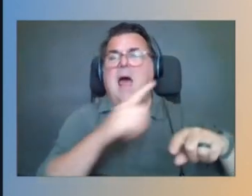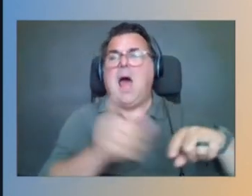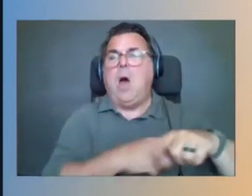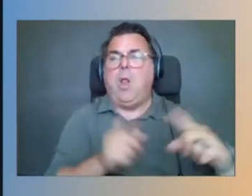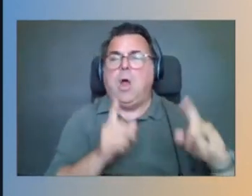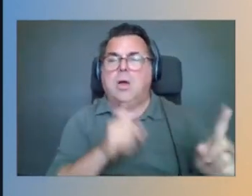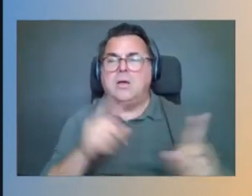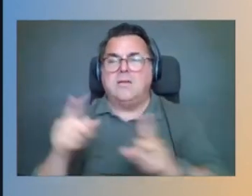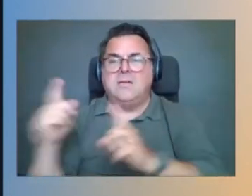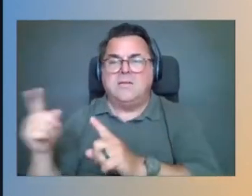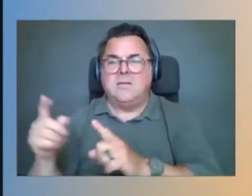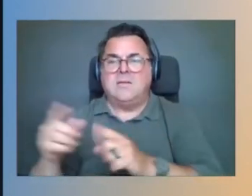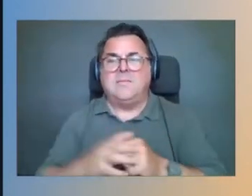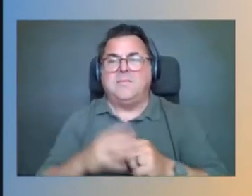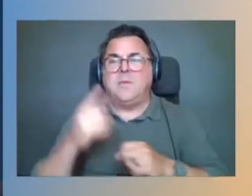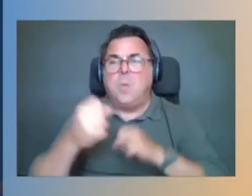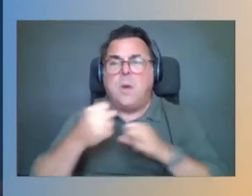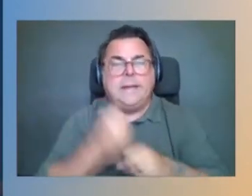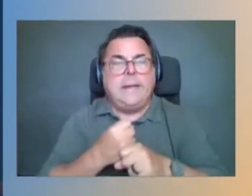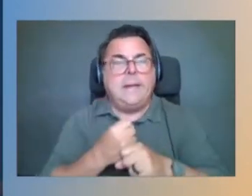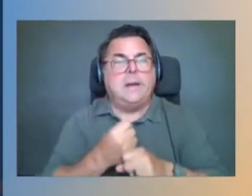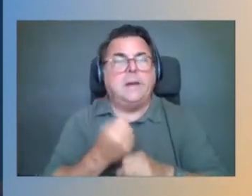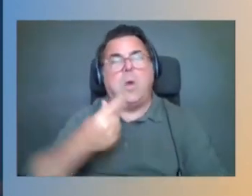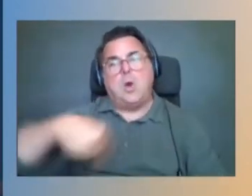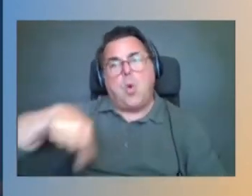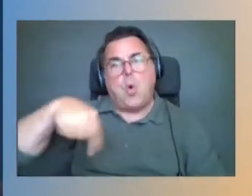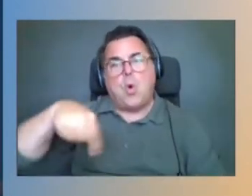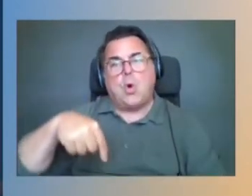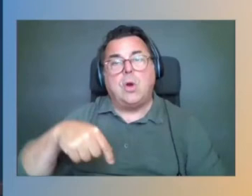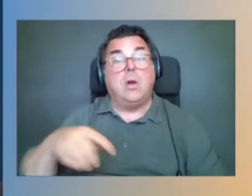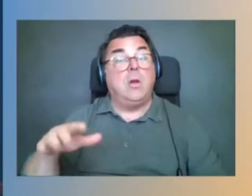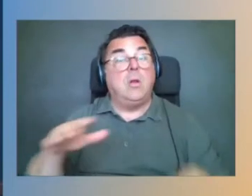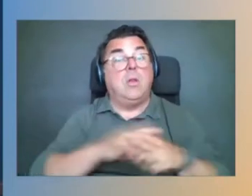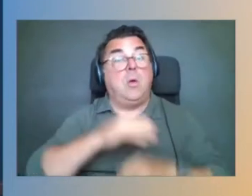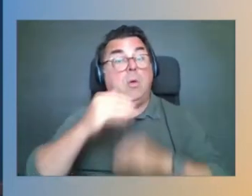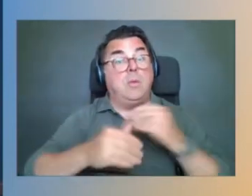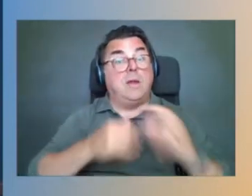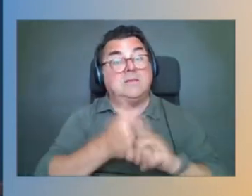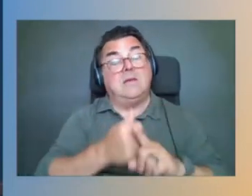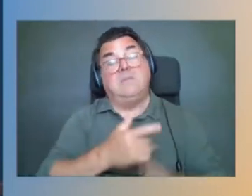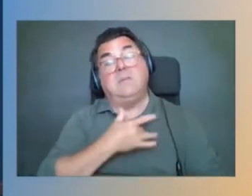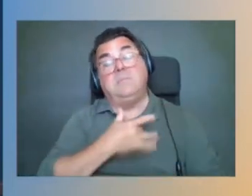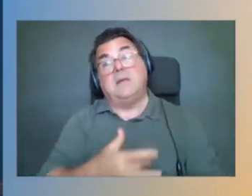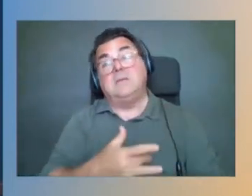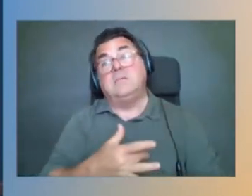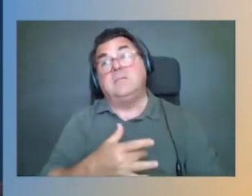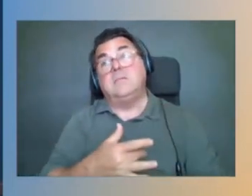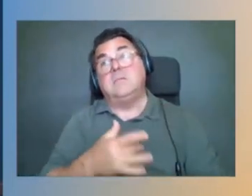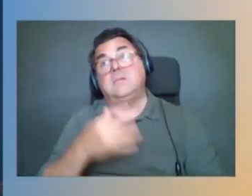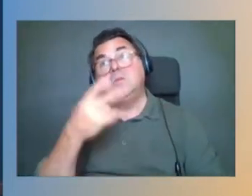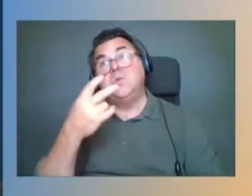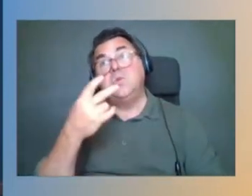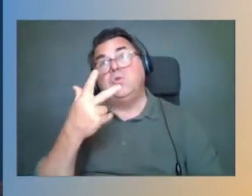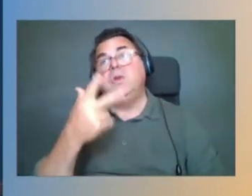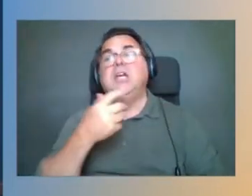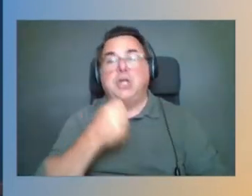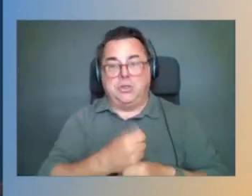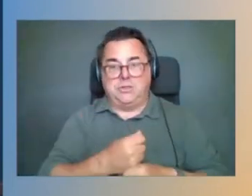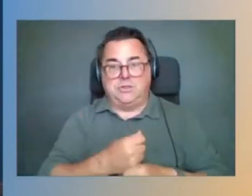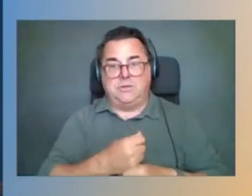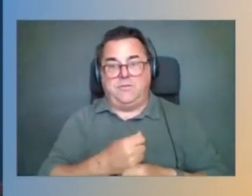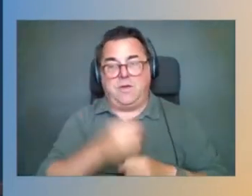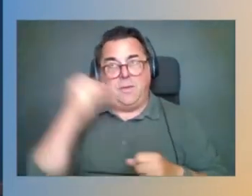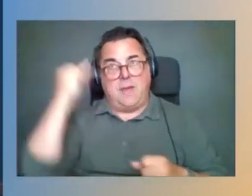Yeah. Years, quarters, how does that work out? The whole process is usually anywhere from 2 to 3 years.